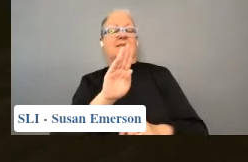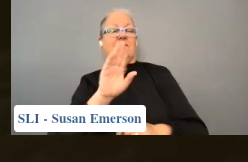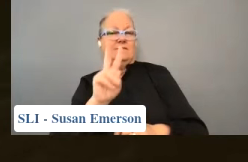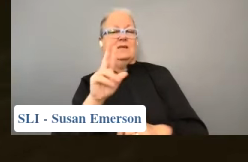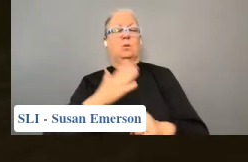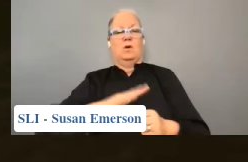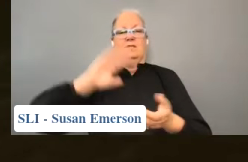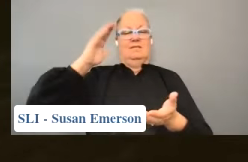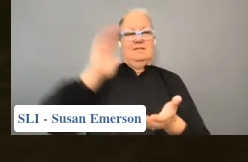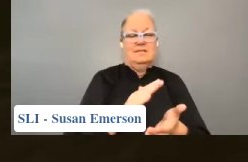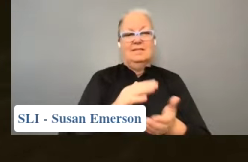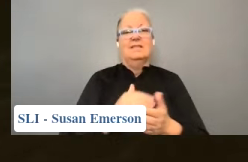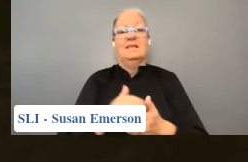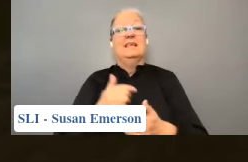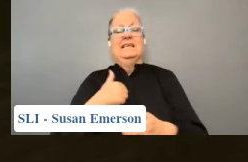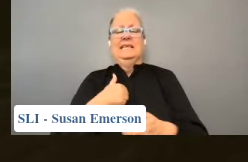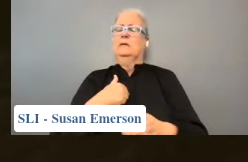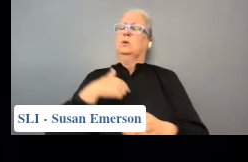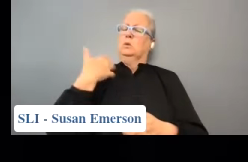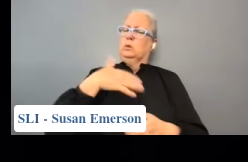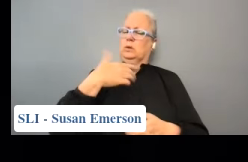ending violence against women.